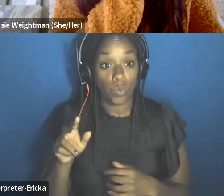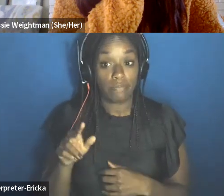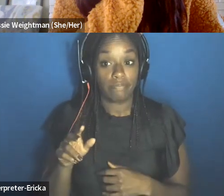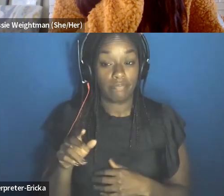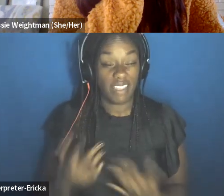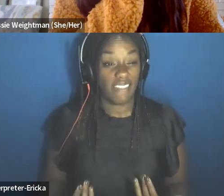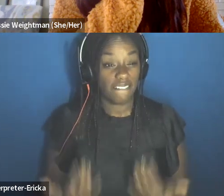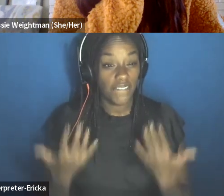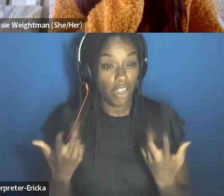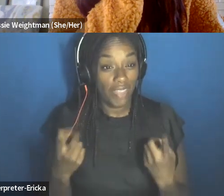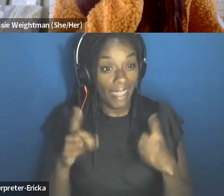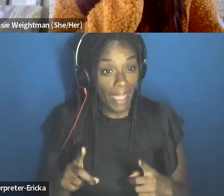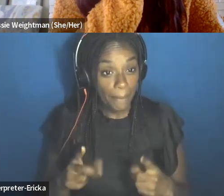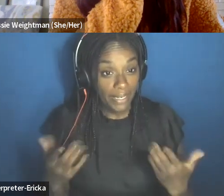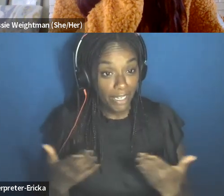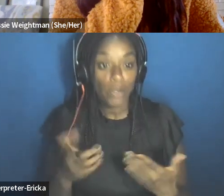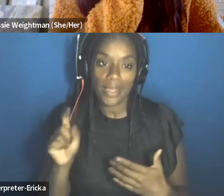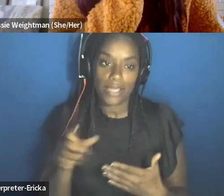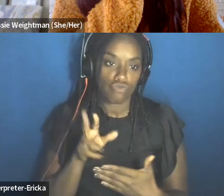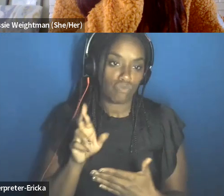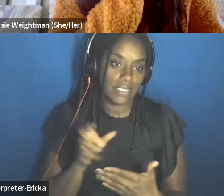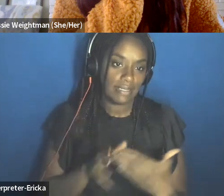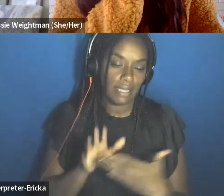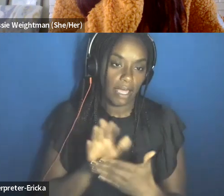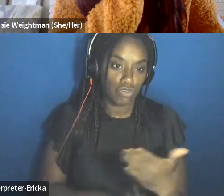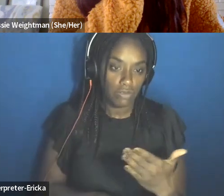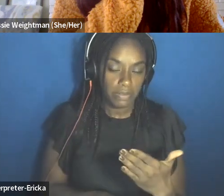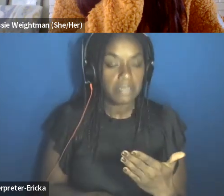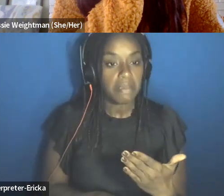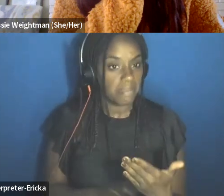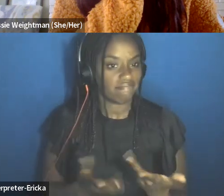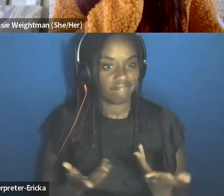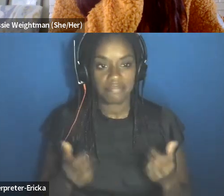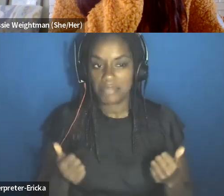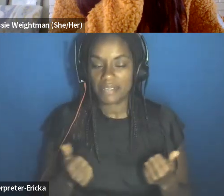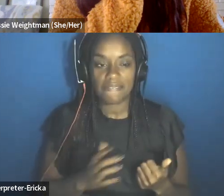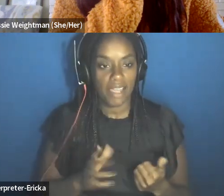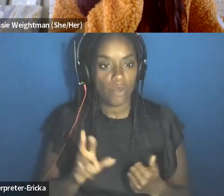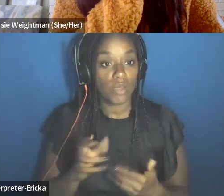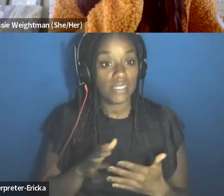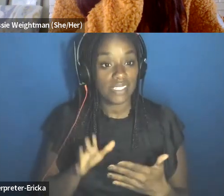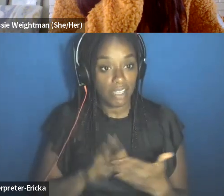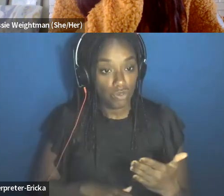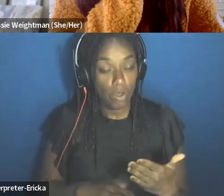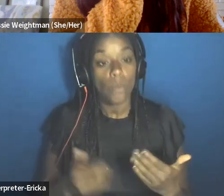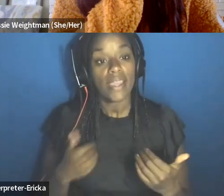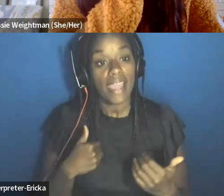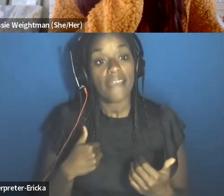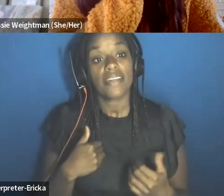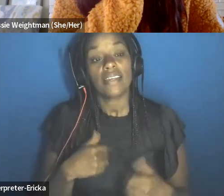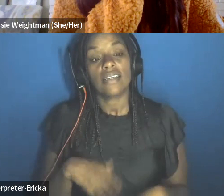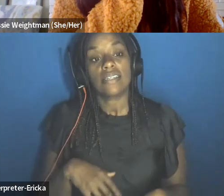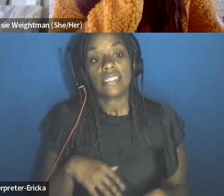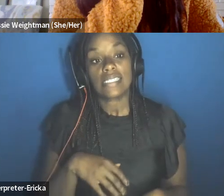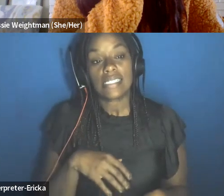fire that happened here as well. But we were able to get it rescheduled. And then we have a senior resource fair coming up.